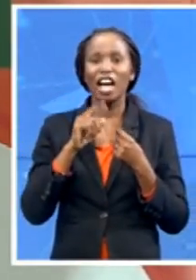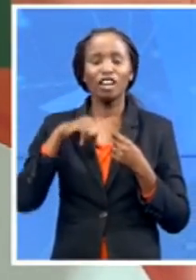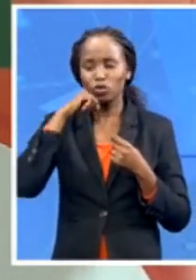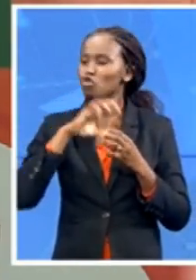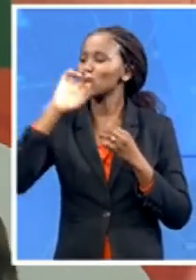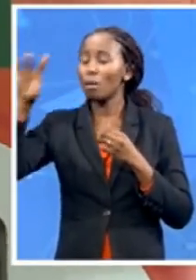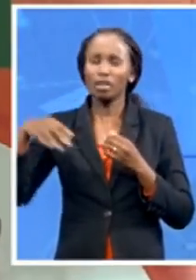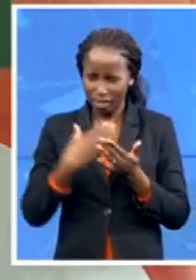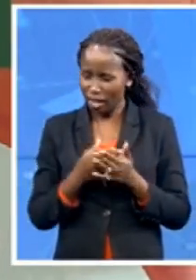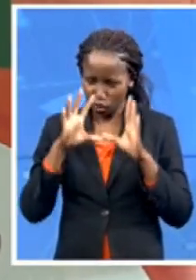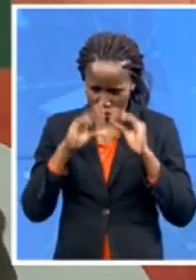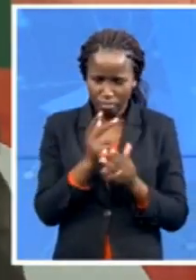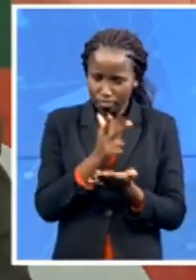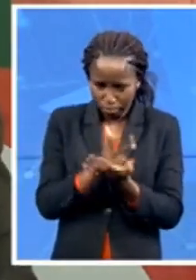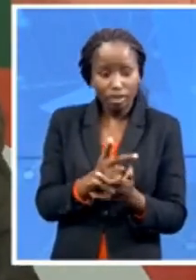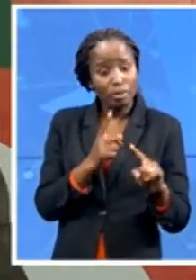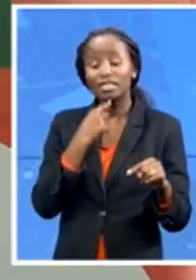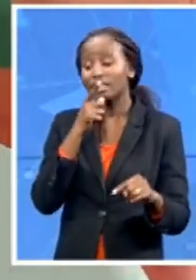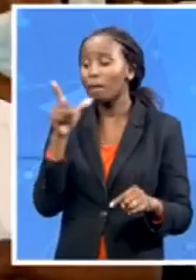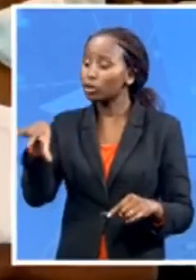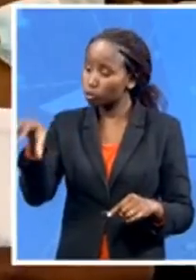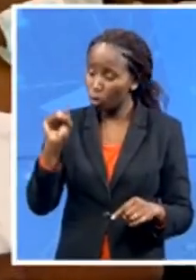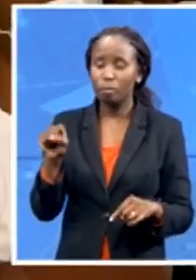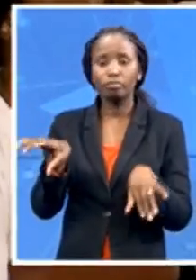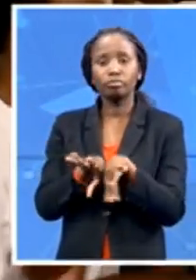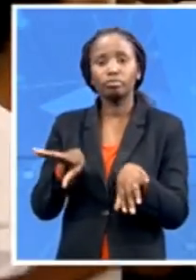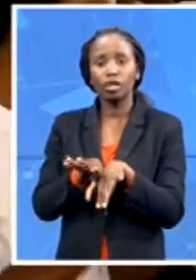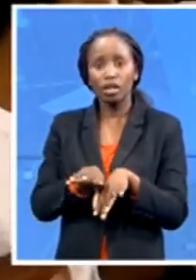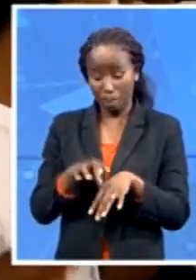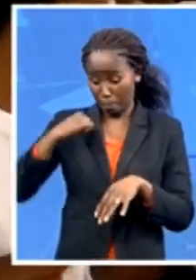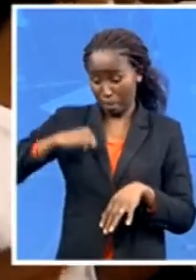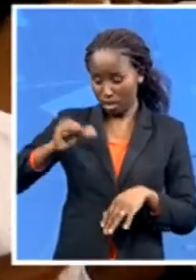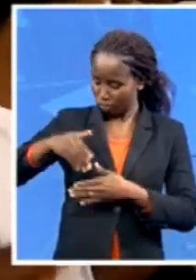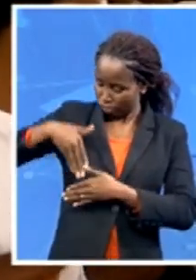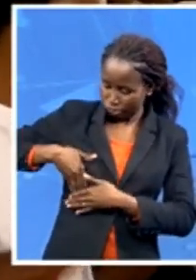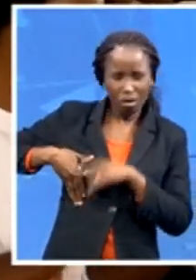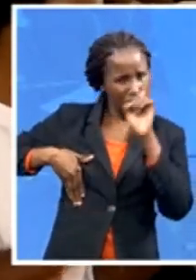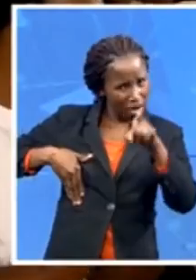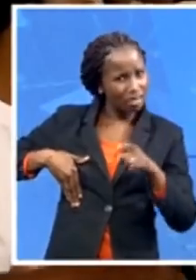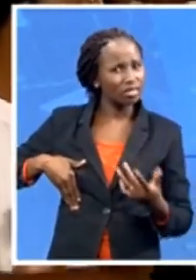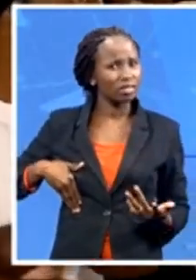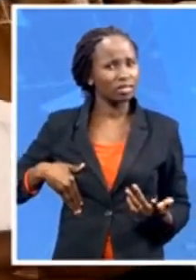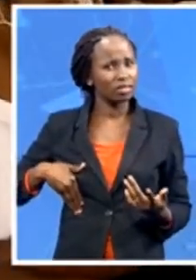kola magafake pekini yako siitu